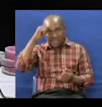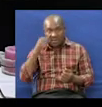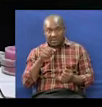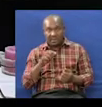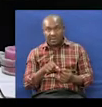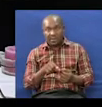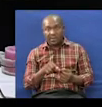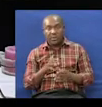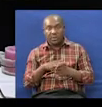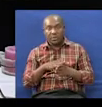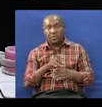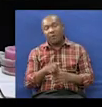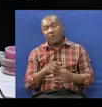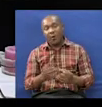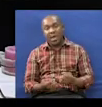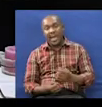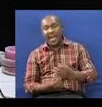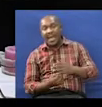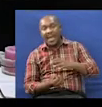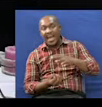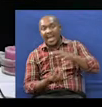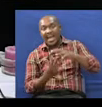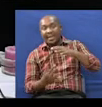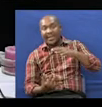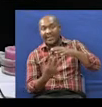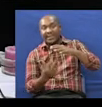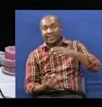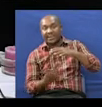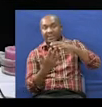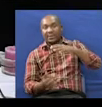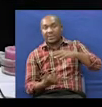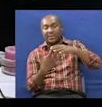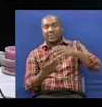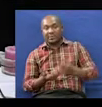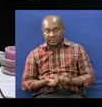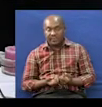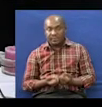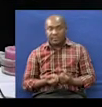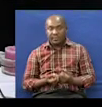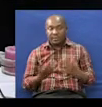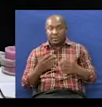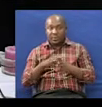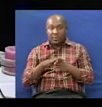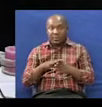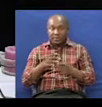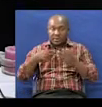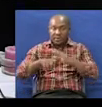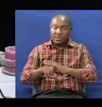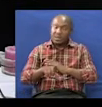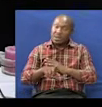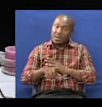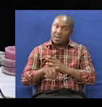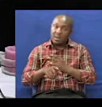for heating purpose. We also use this gas stove or gas burner in the chemistry laboratory